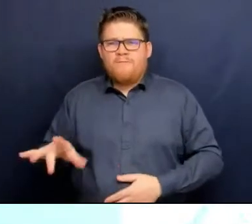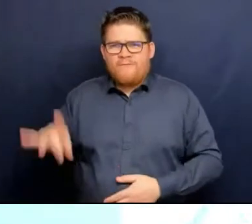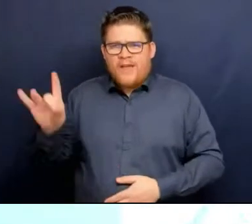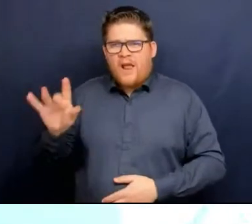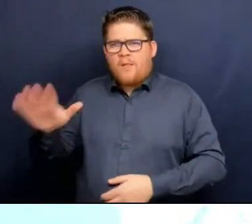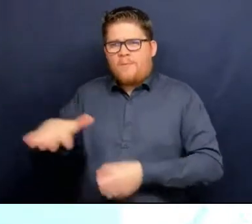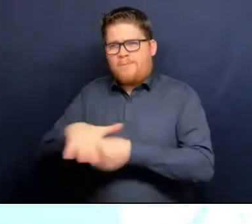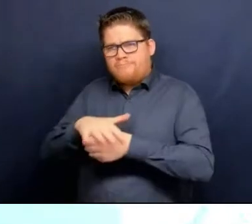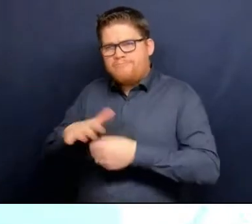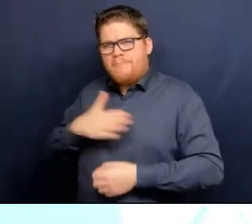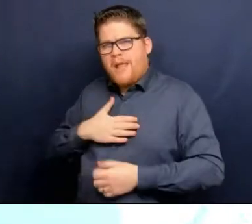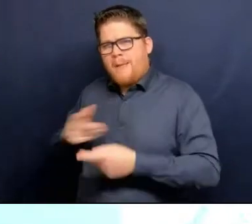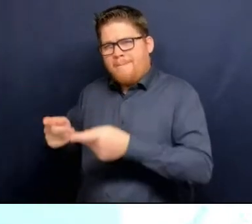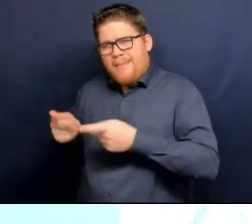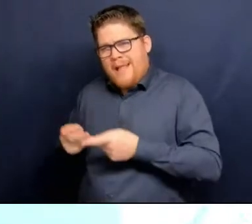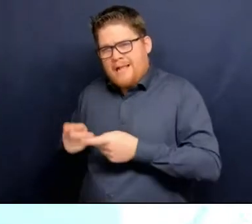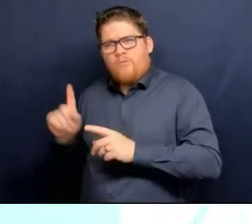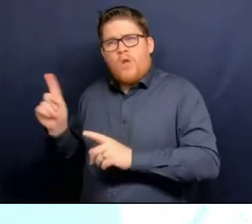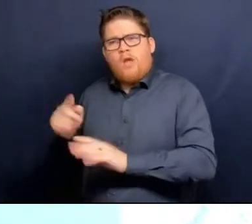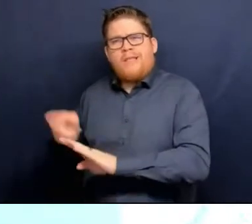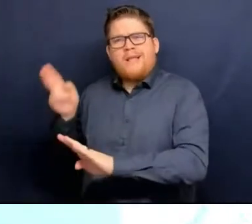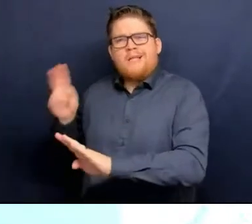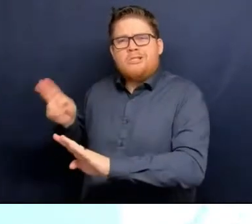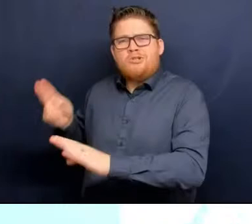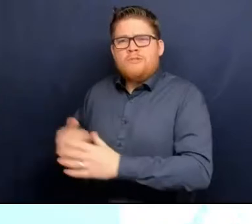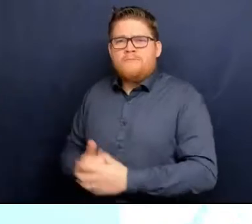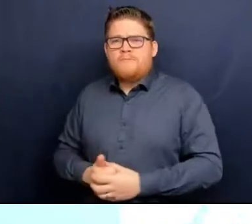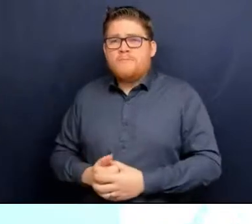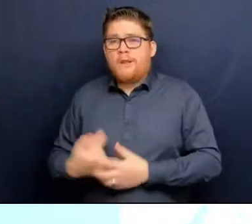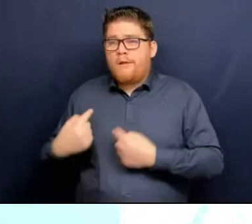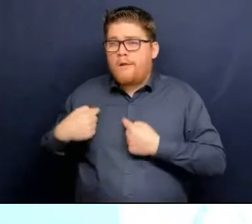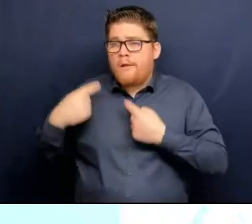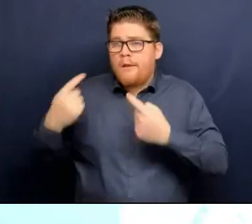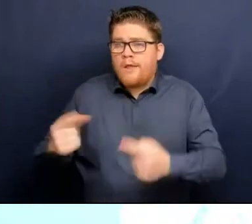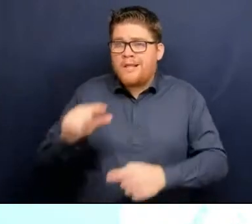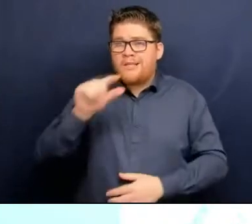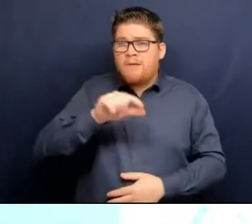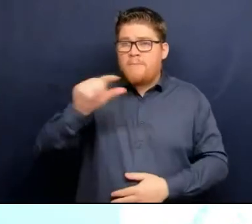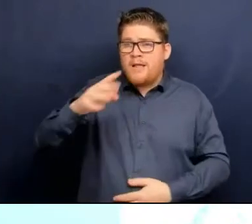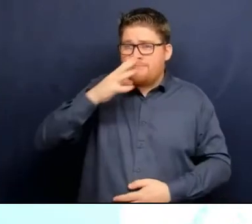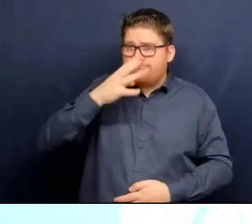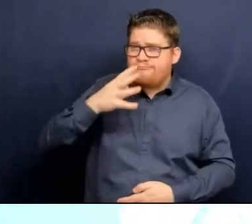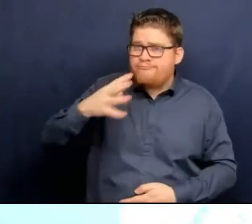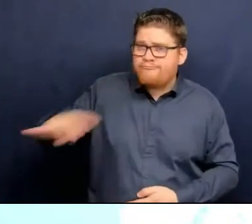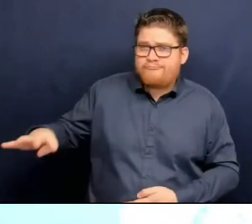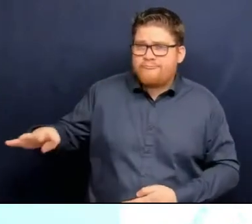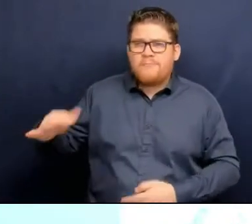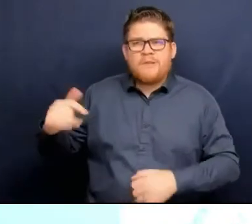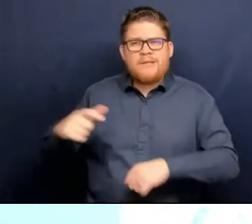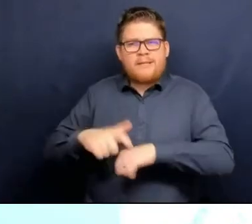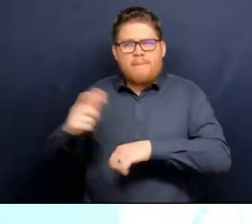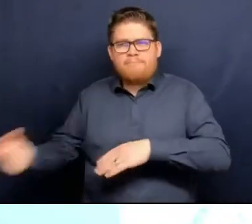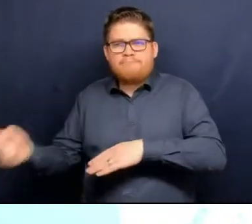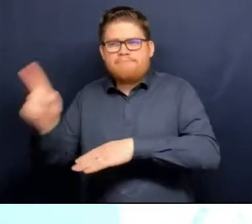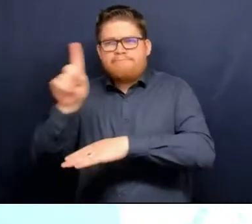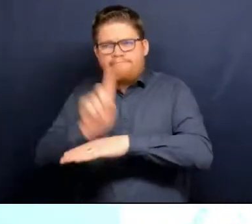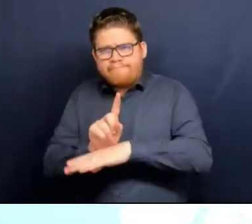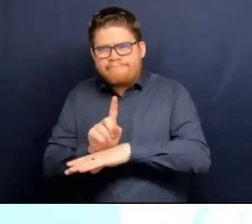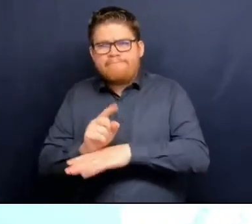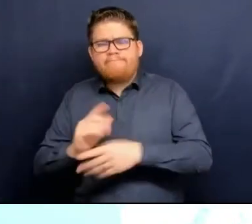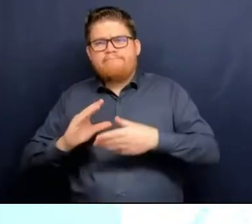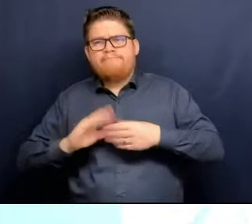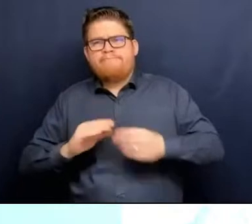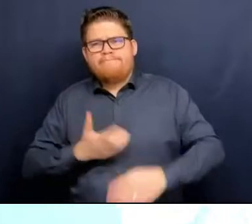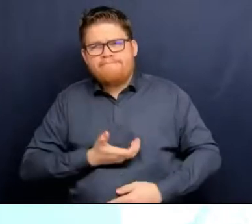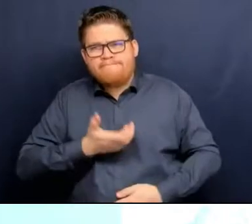to witness the action plan of British Columbia. So it is my privilege to share a few